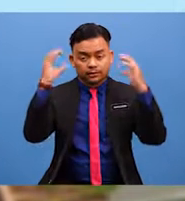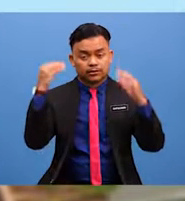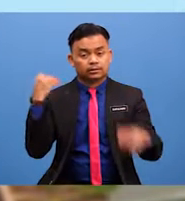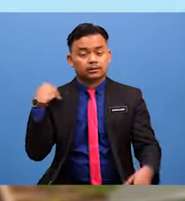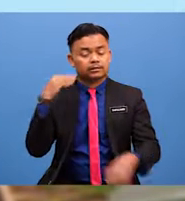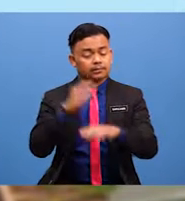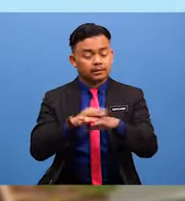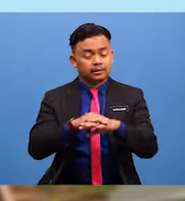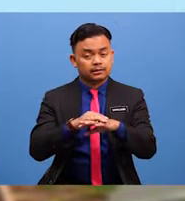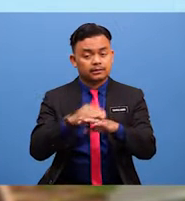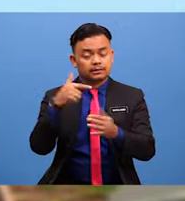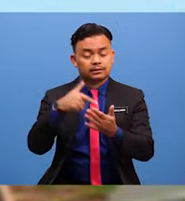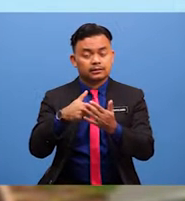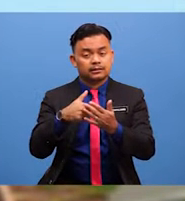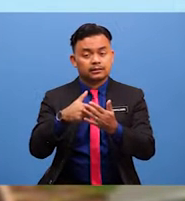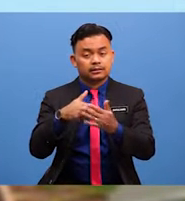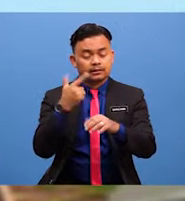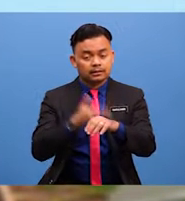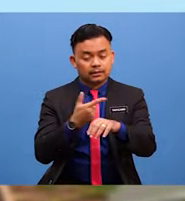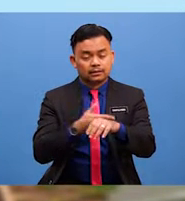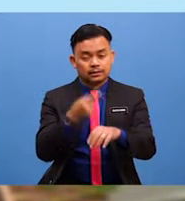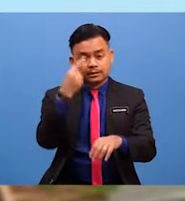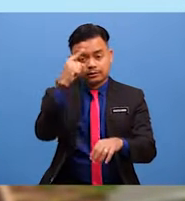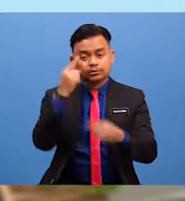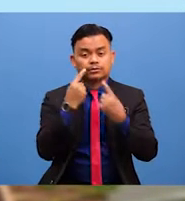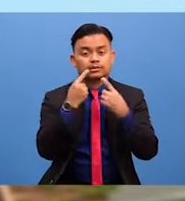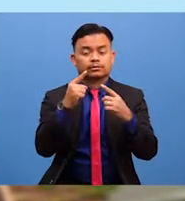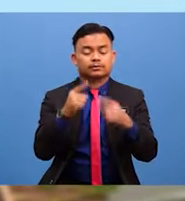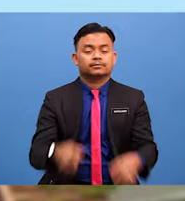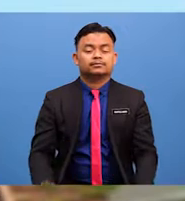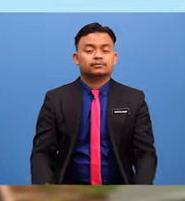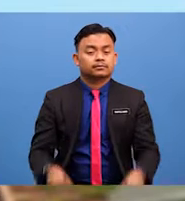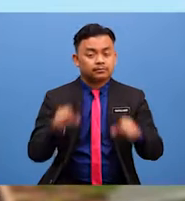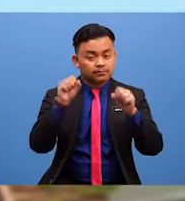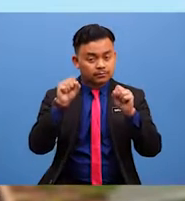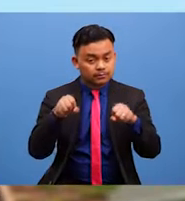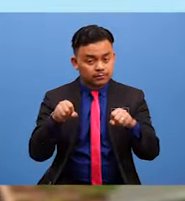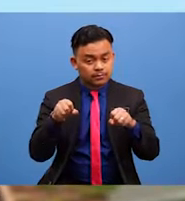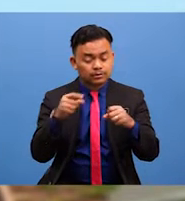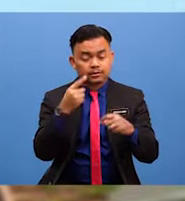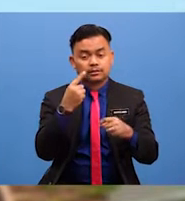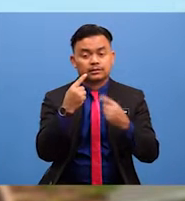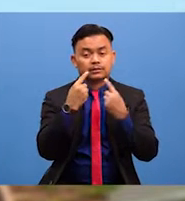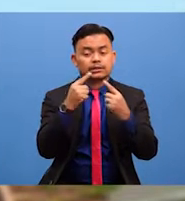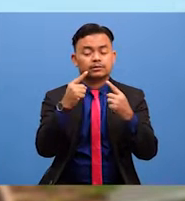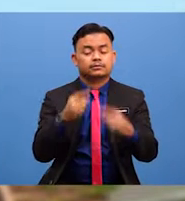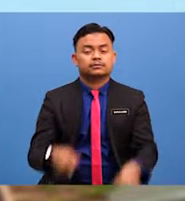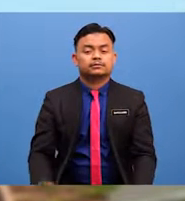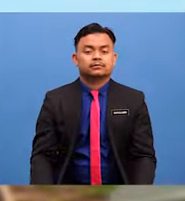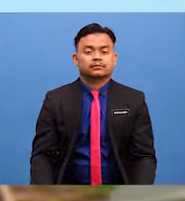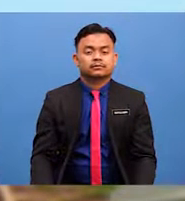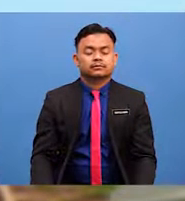to answer. Can you shout out the answers? Each slide will contain only